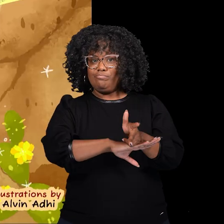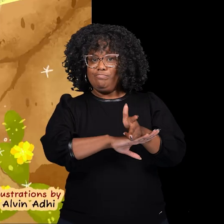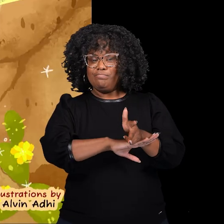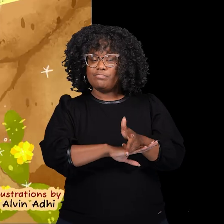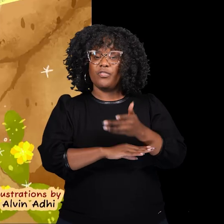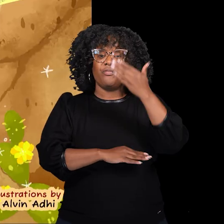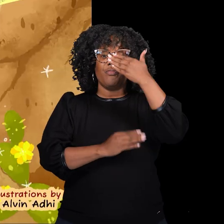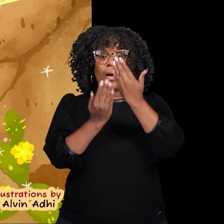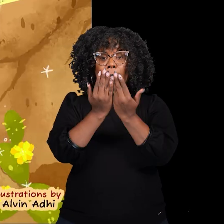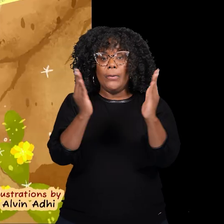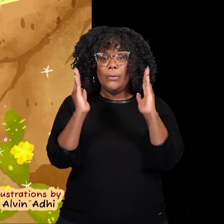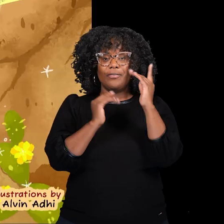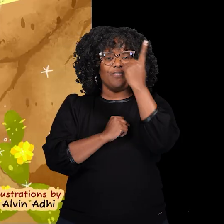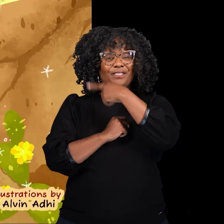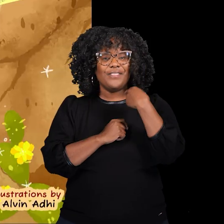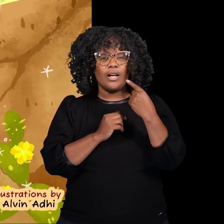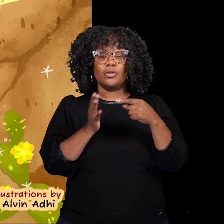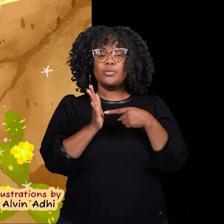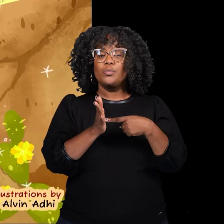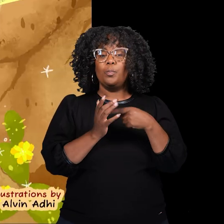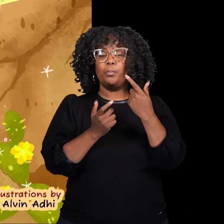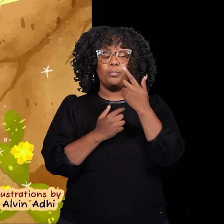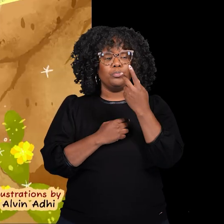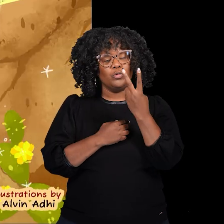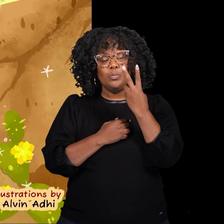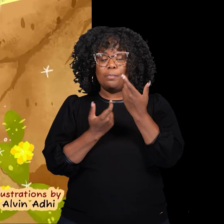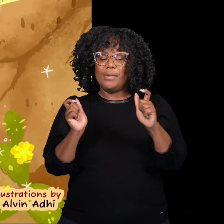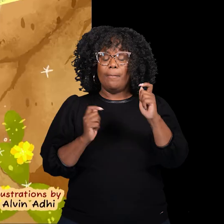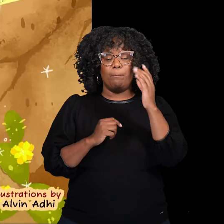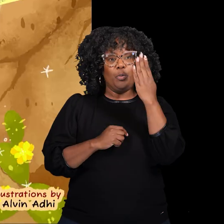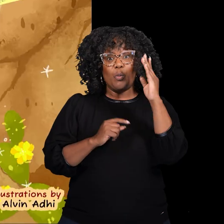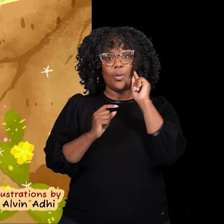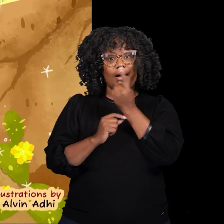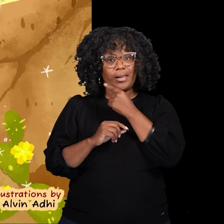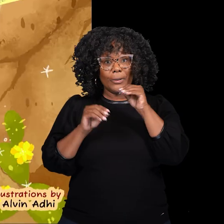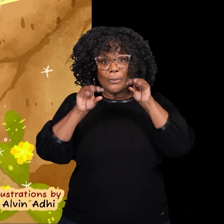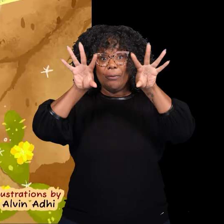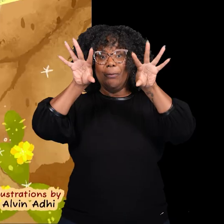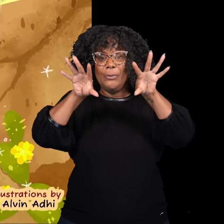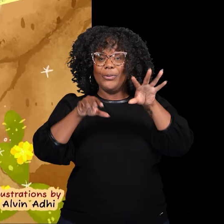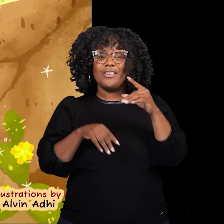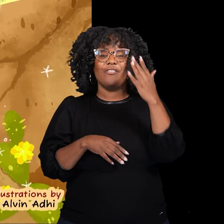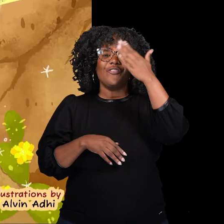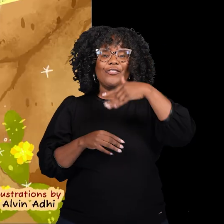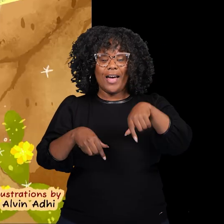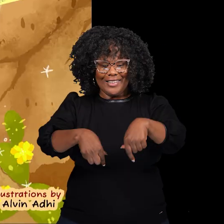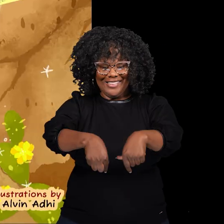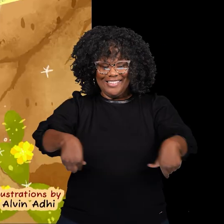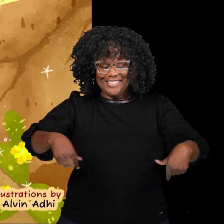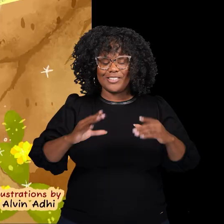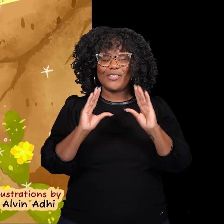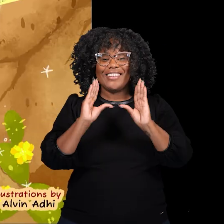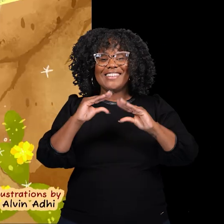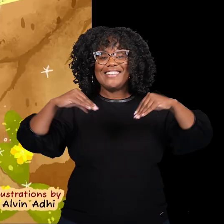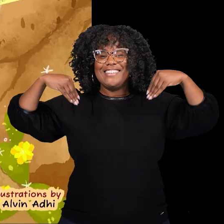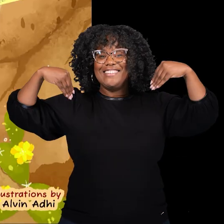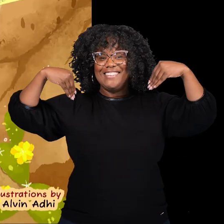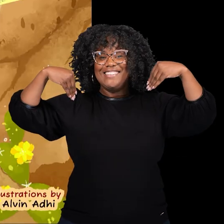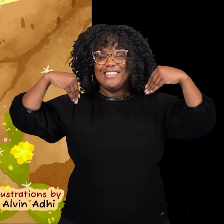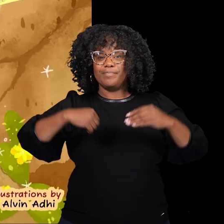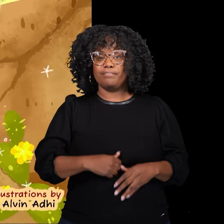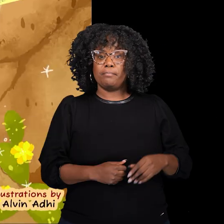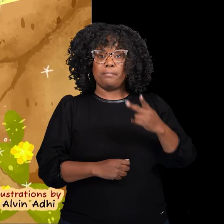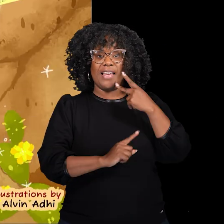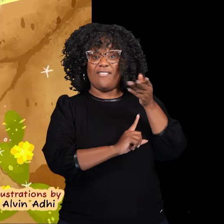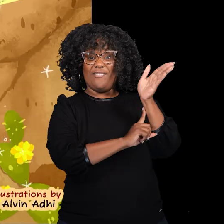boulders. The windshield is her face, holding her two big blue eyes, and her front grille is her mouth, which wears a big